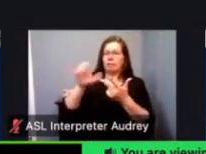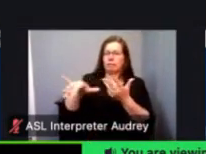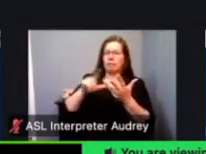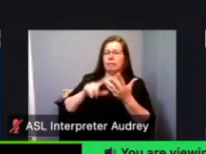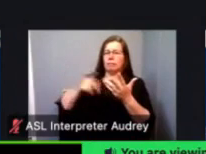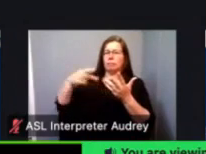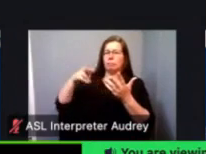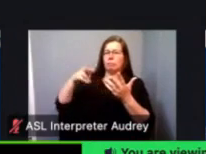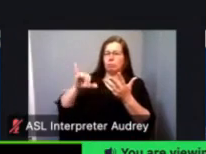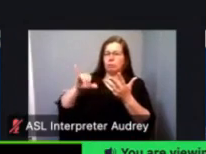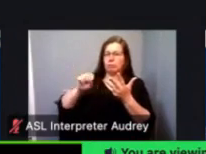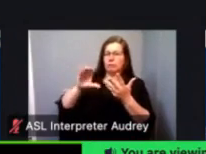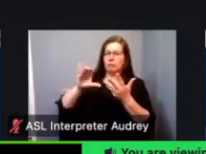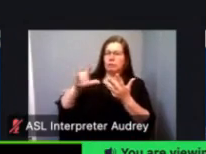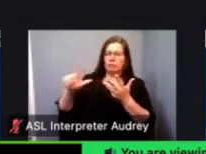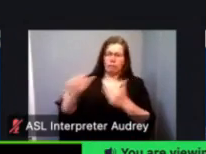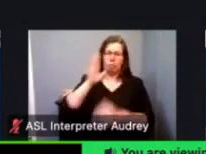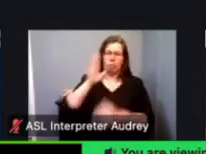all.